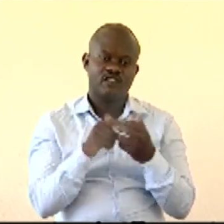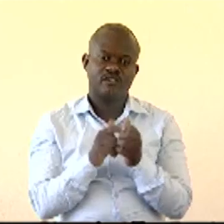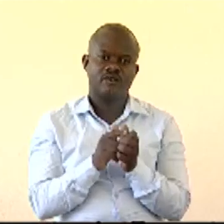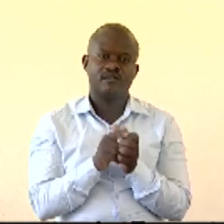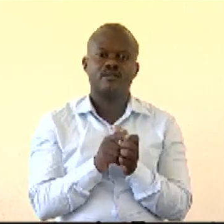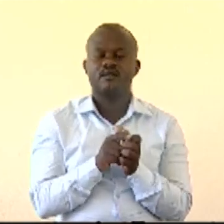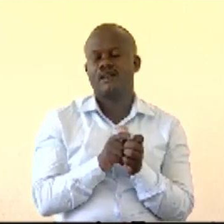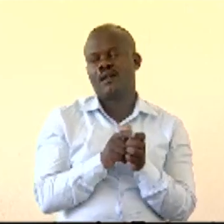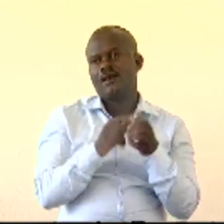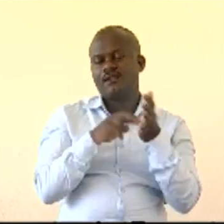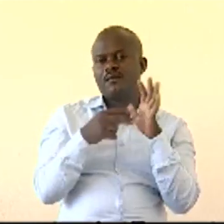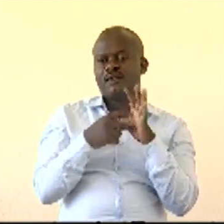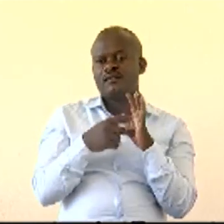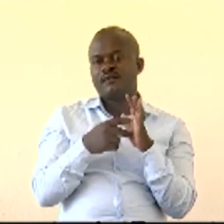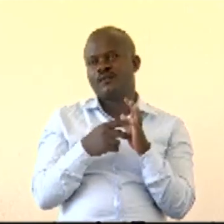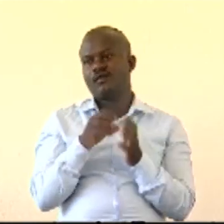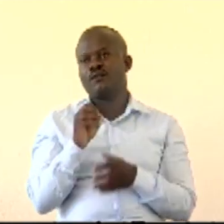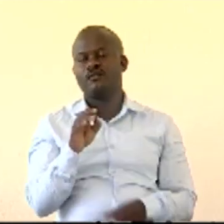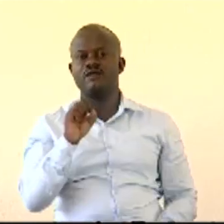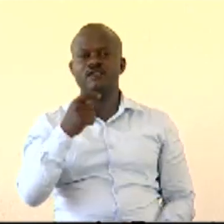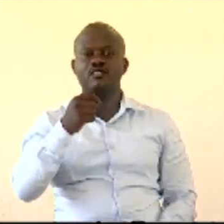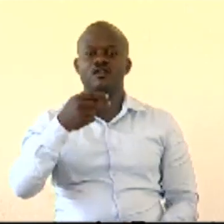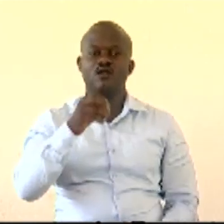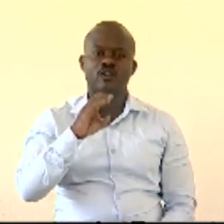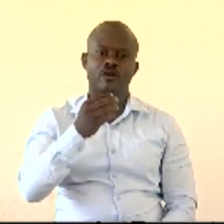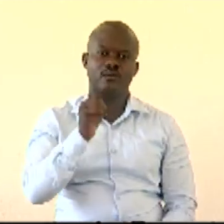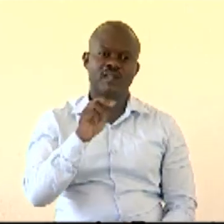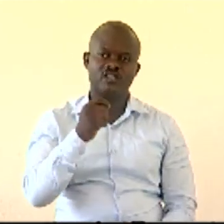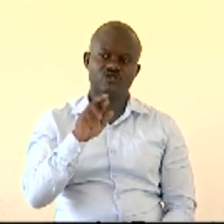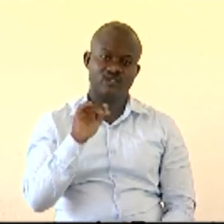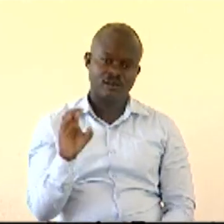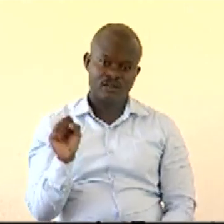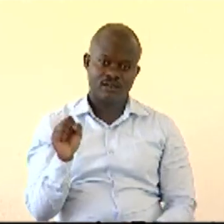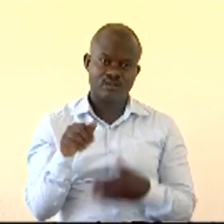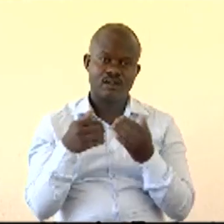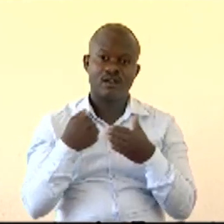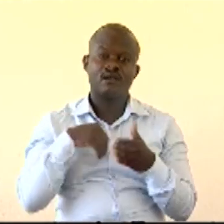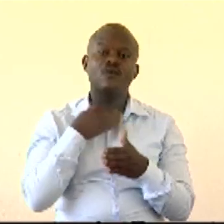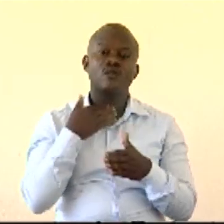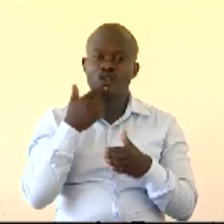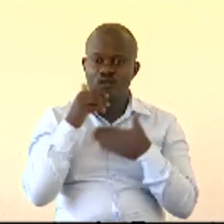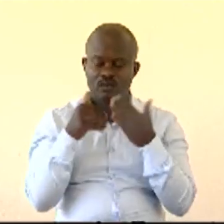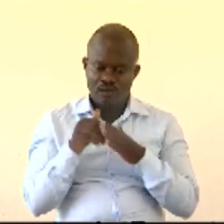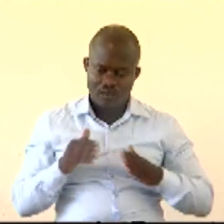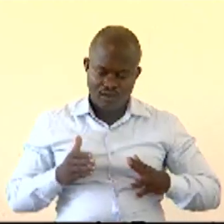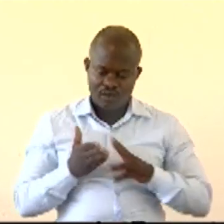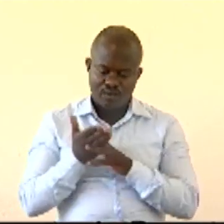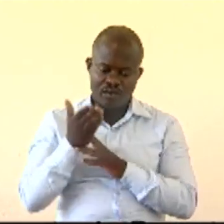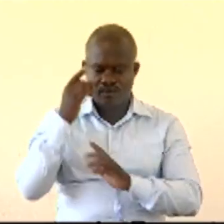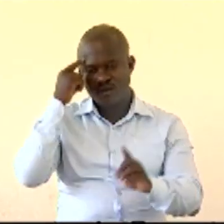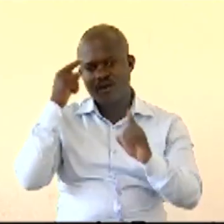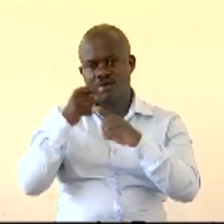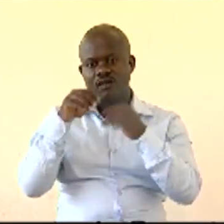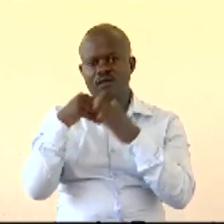of stoichiometry, I want us to go through the objectives of today's